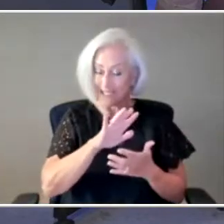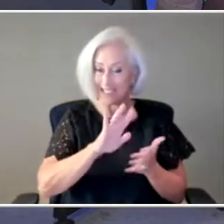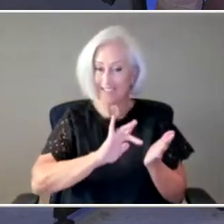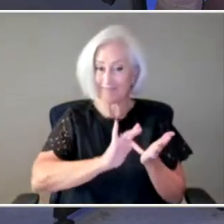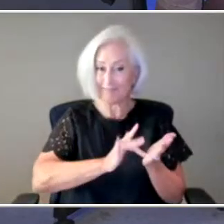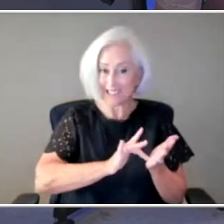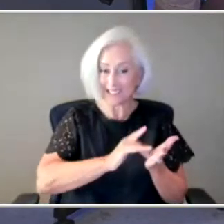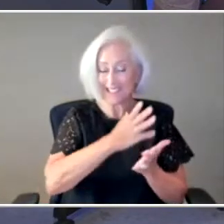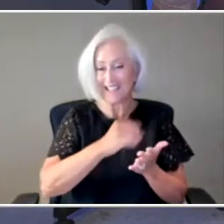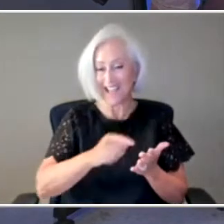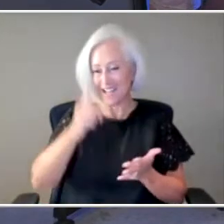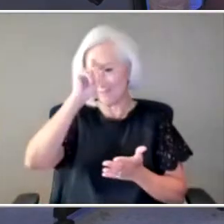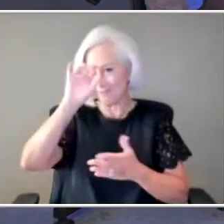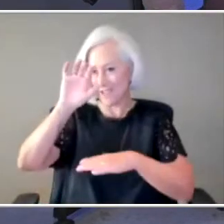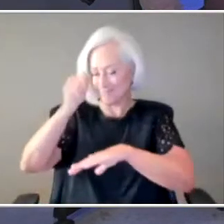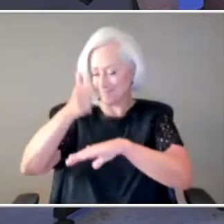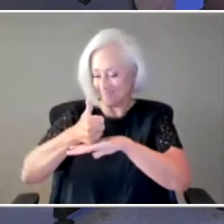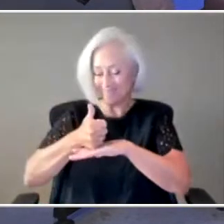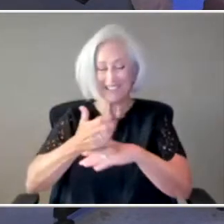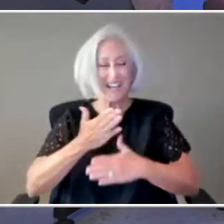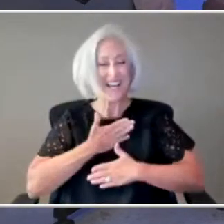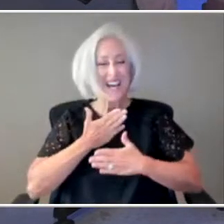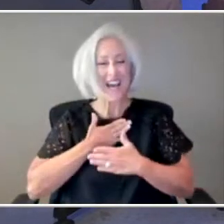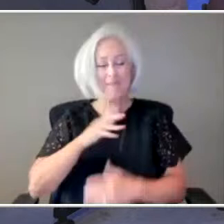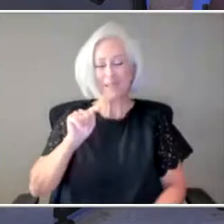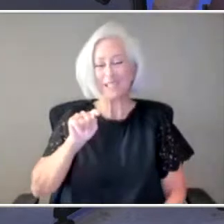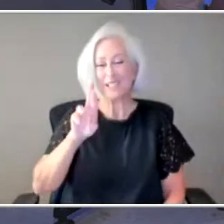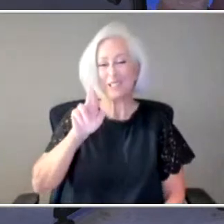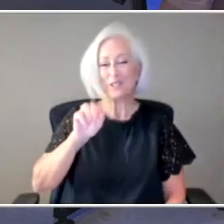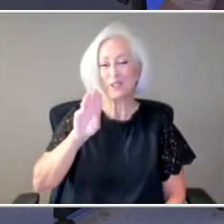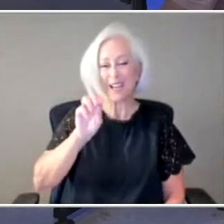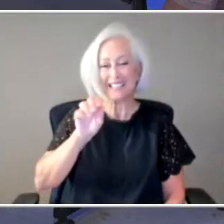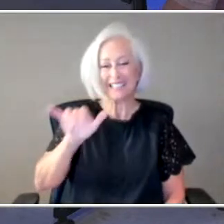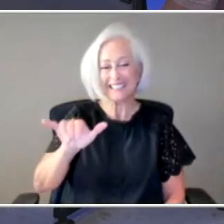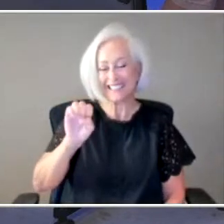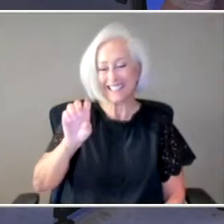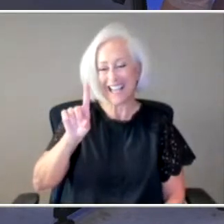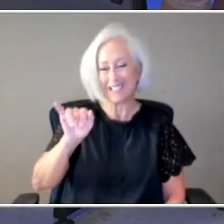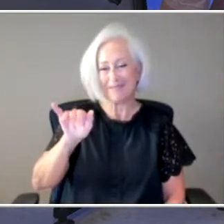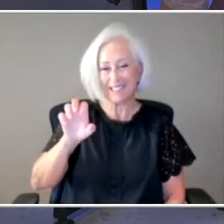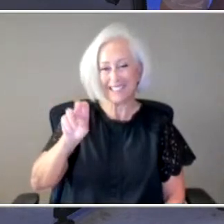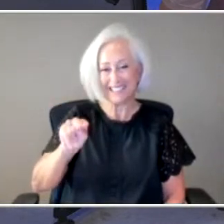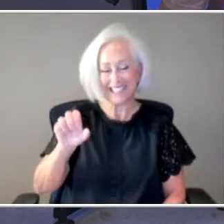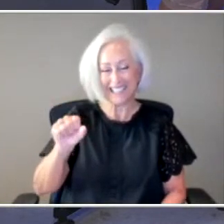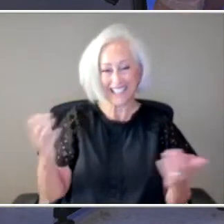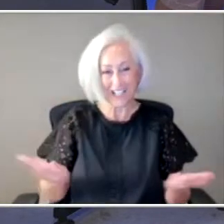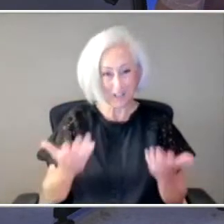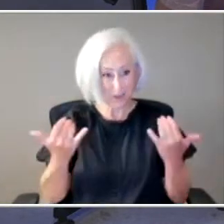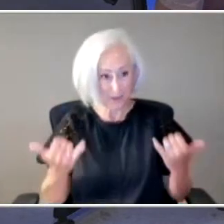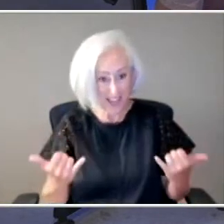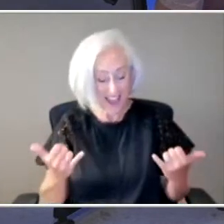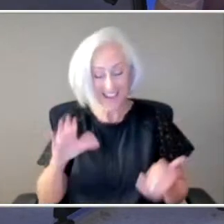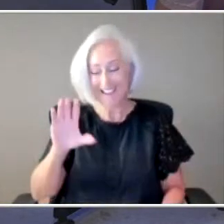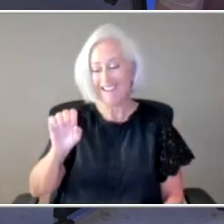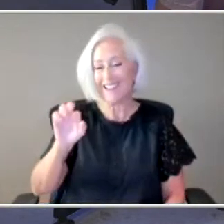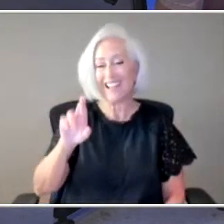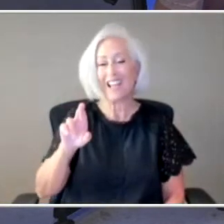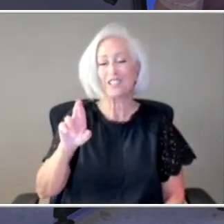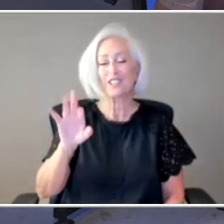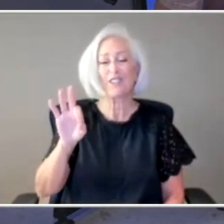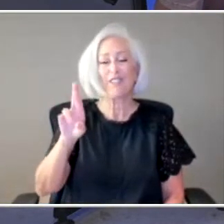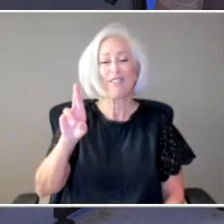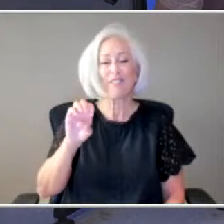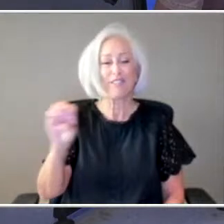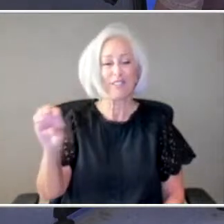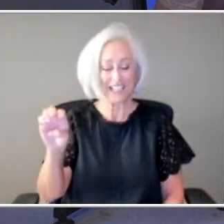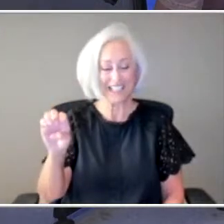with us here today, cancer-free. Yes. Nice to see you. So glad you're here. You're going to tell us what it was like to find support during